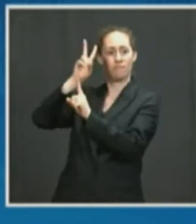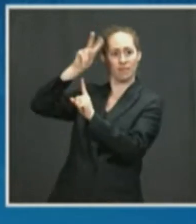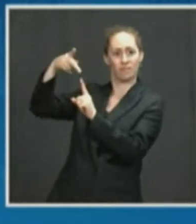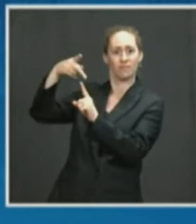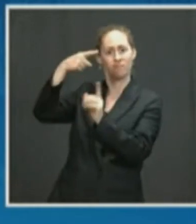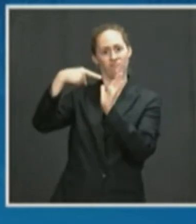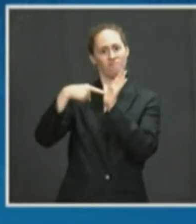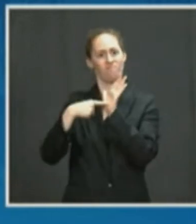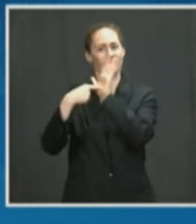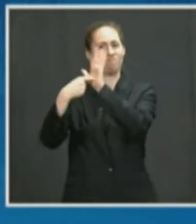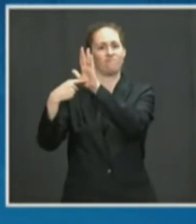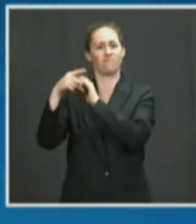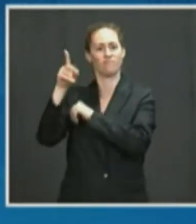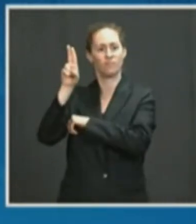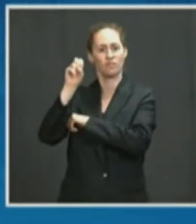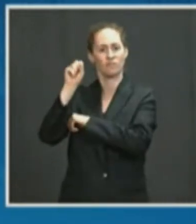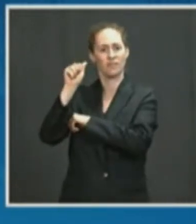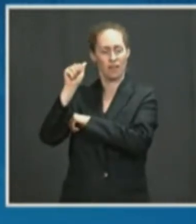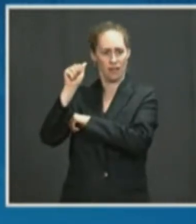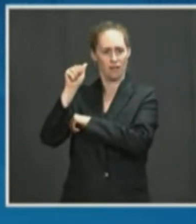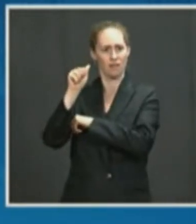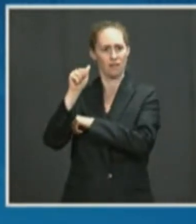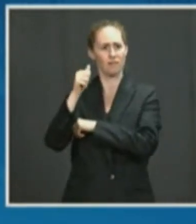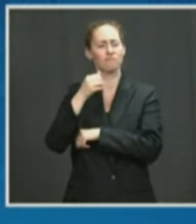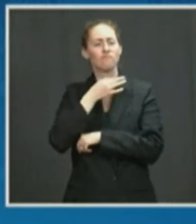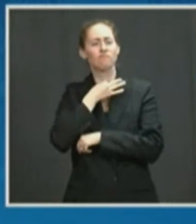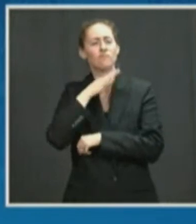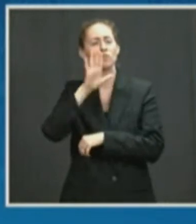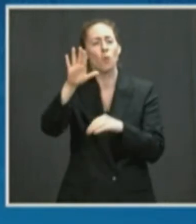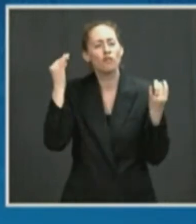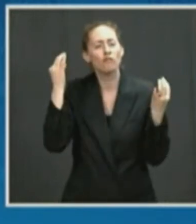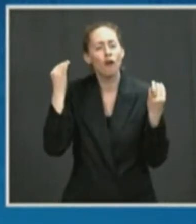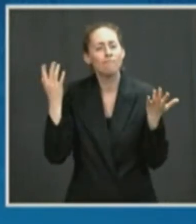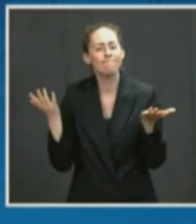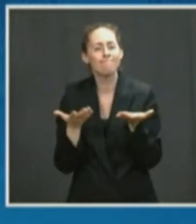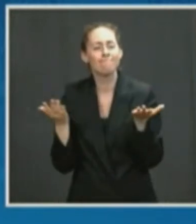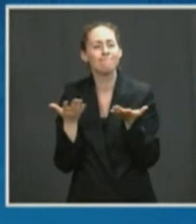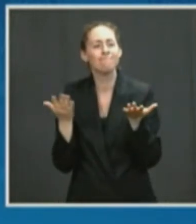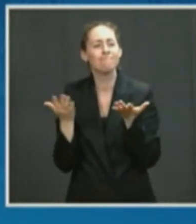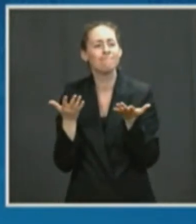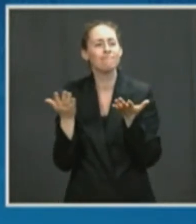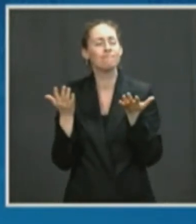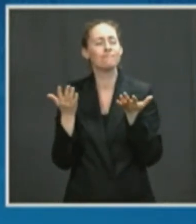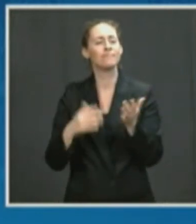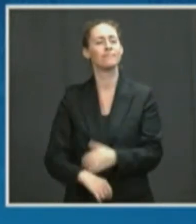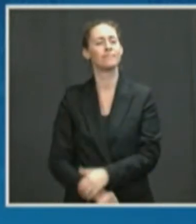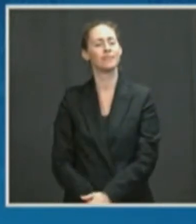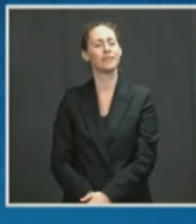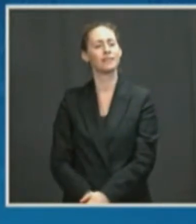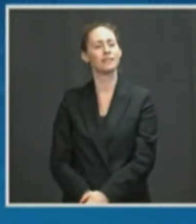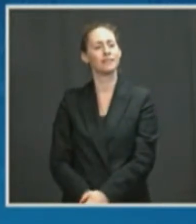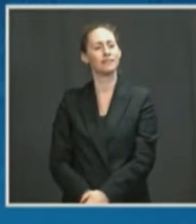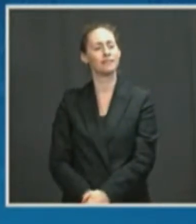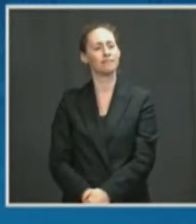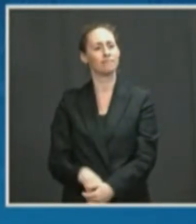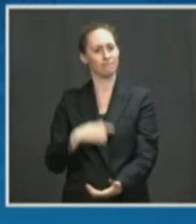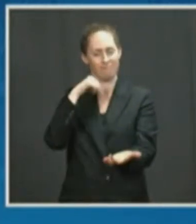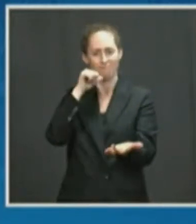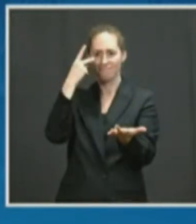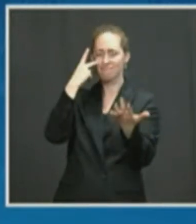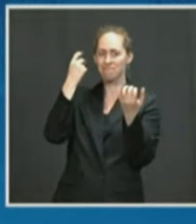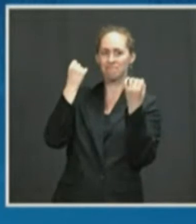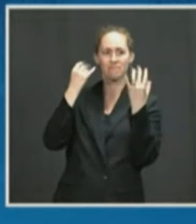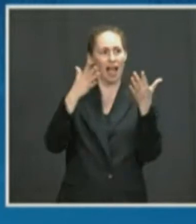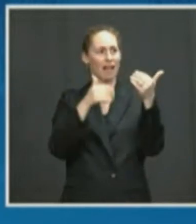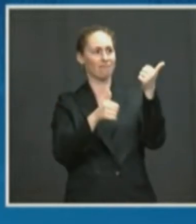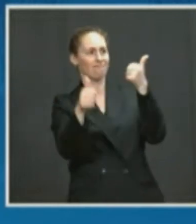outside the country in a region of the world where there aren't many senior female leaders. Y, señor presidente, mi